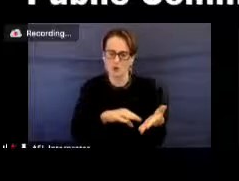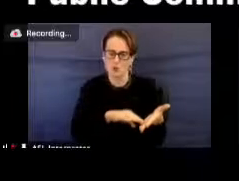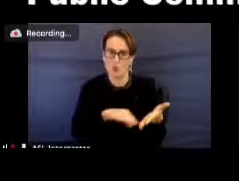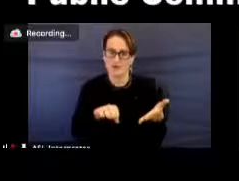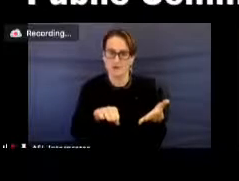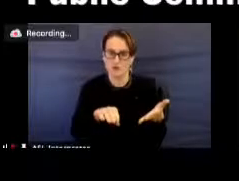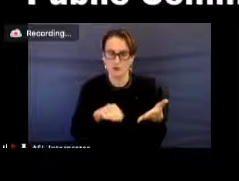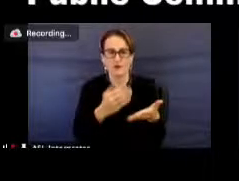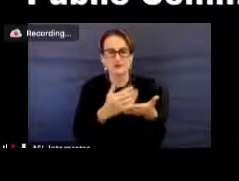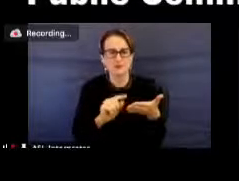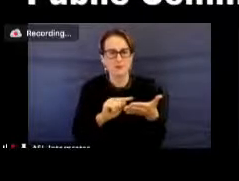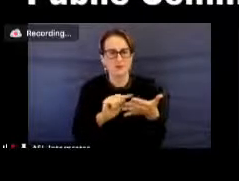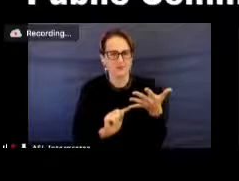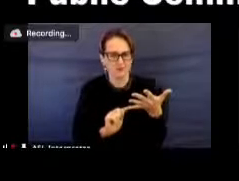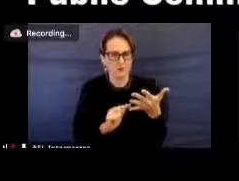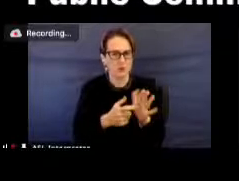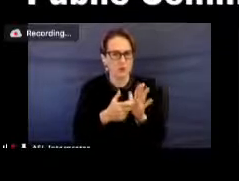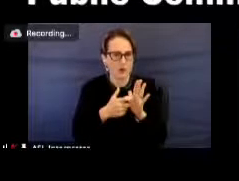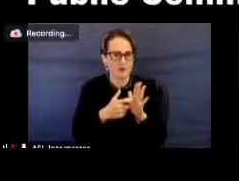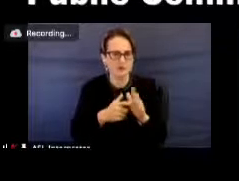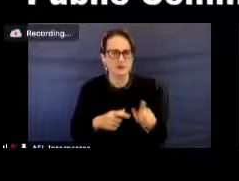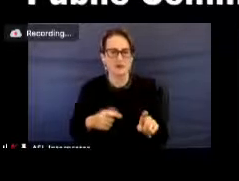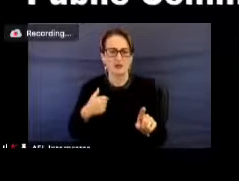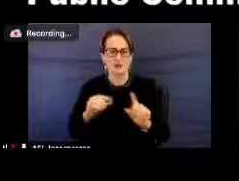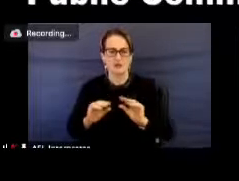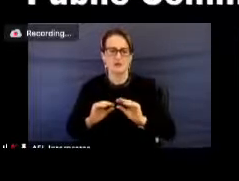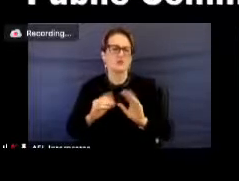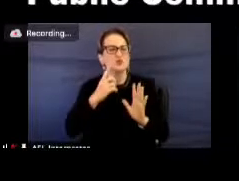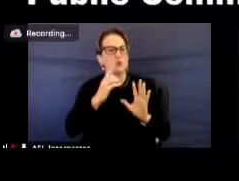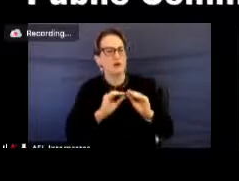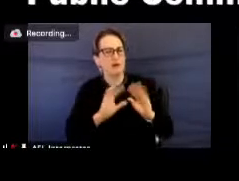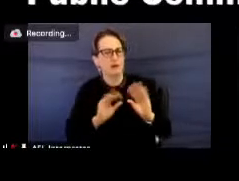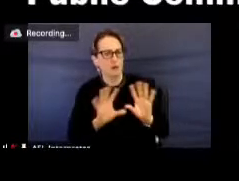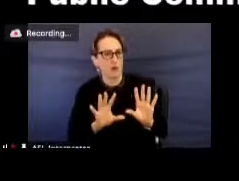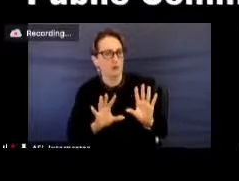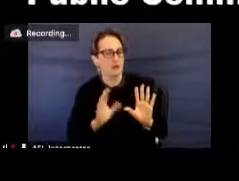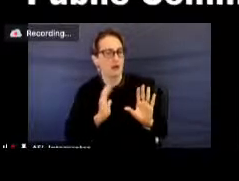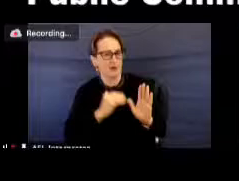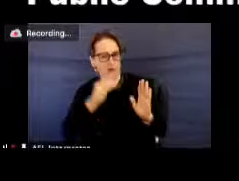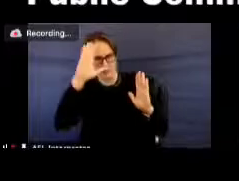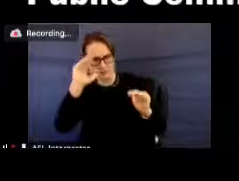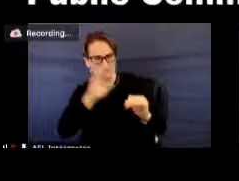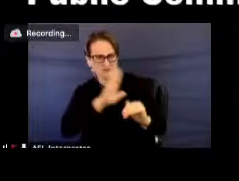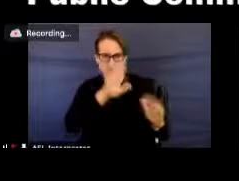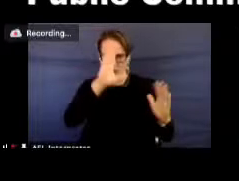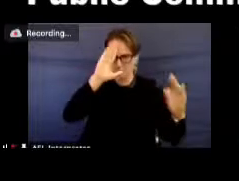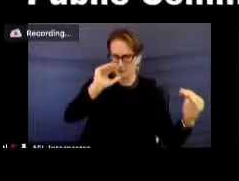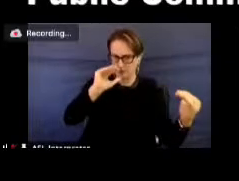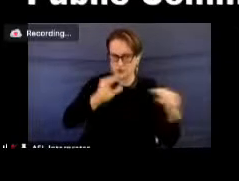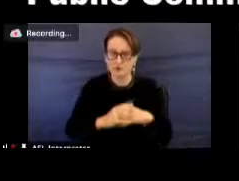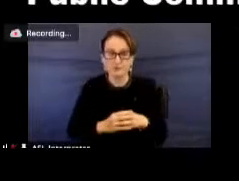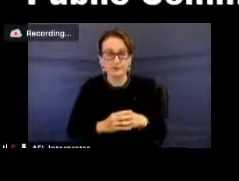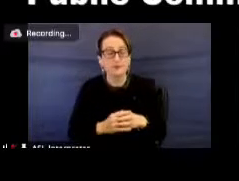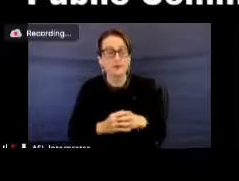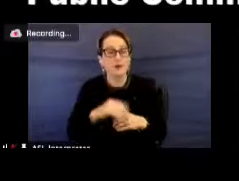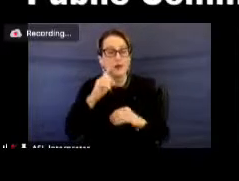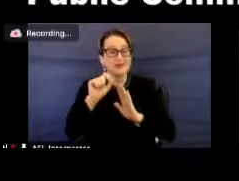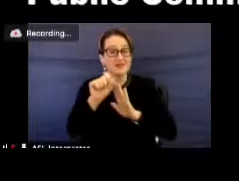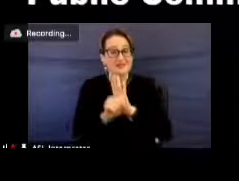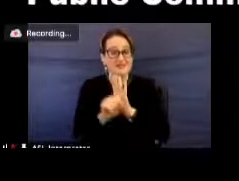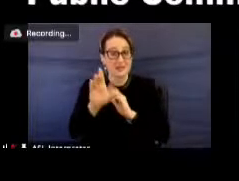contract. Sure. Just clear up some ambiguity. Yeah. And the state bar rules, in my